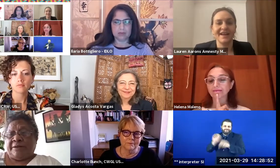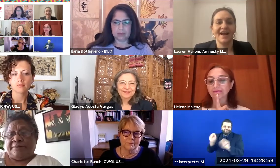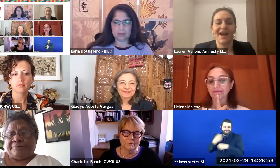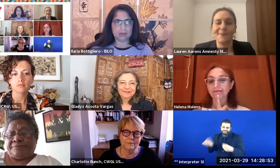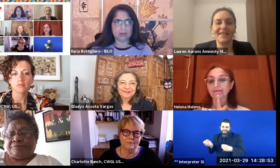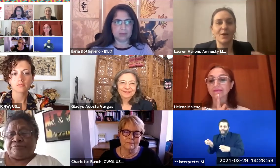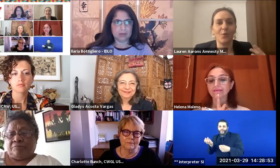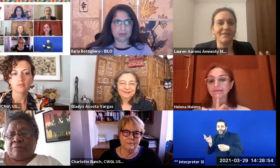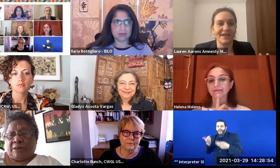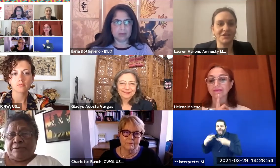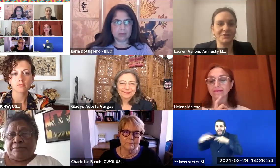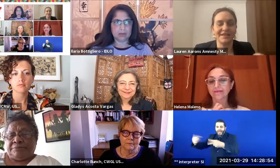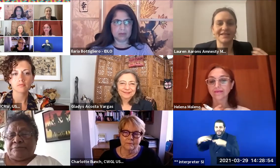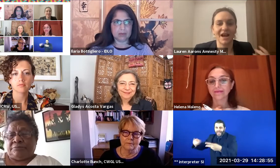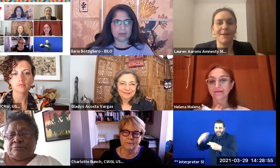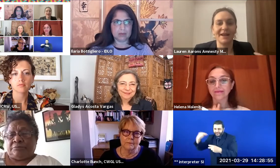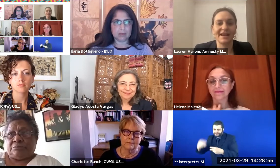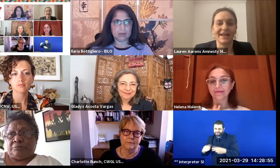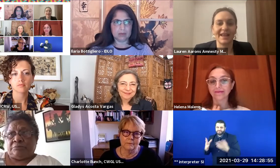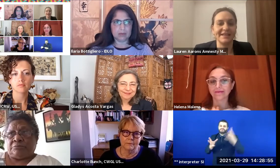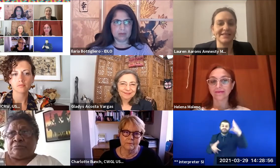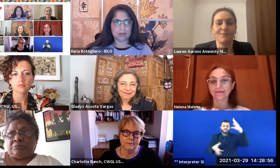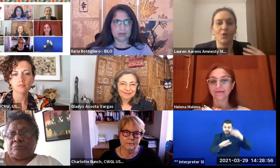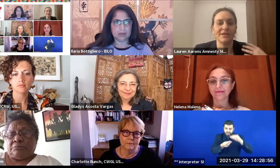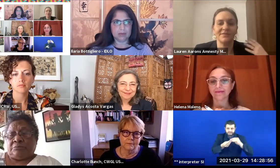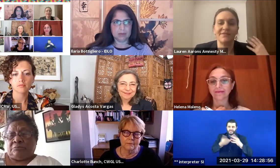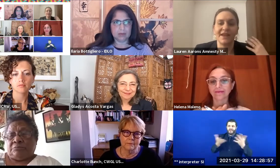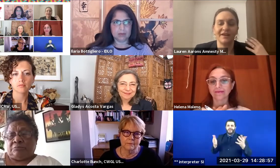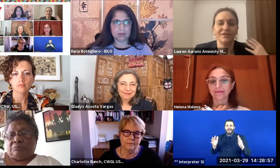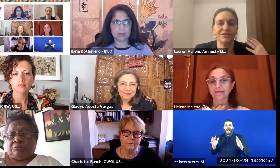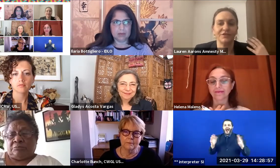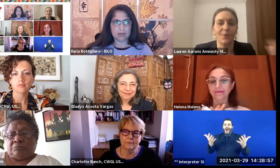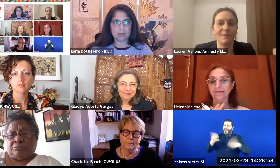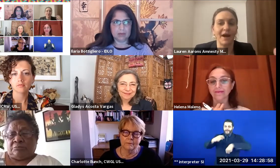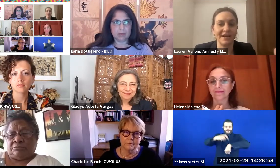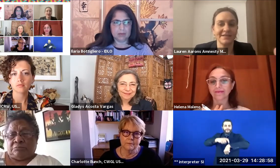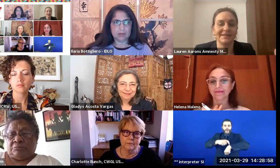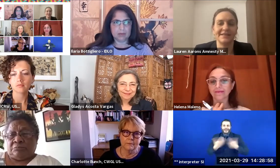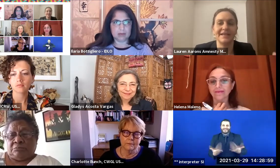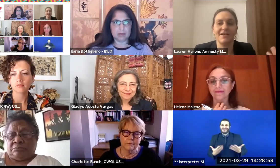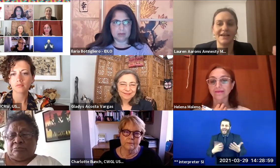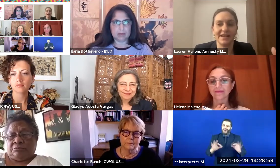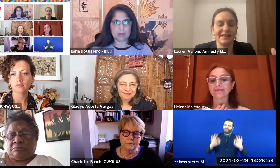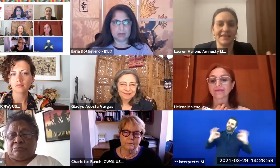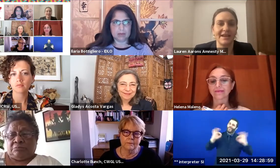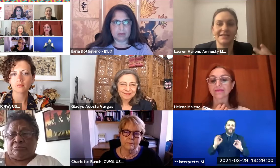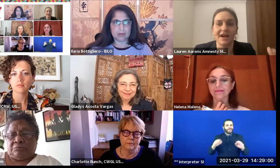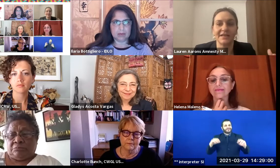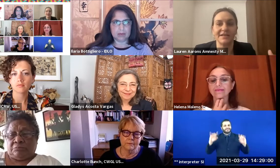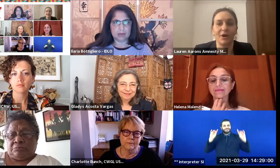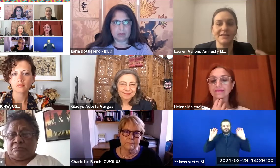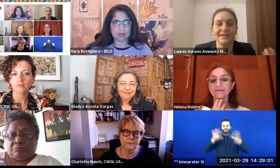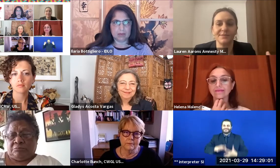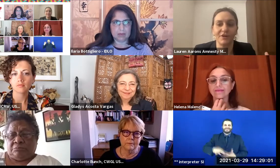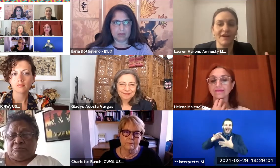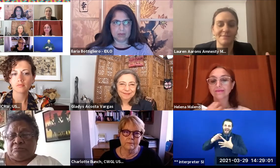fascinating. I think one of the issues that's come up again and again is the importance of leaving no one behind. As Ilaria said, that needs